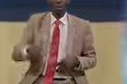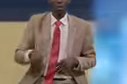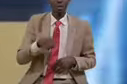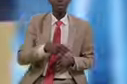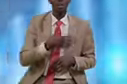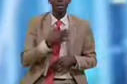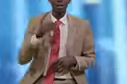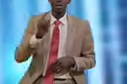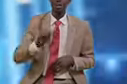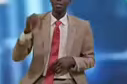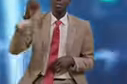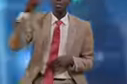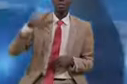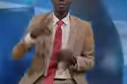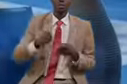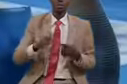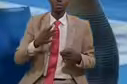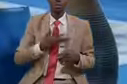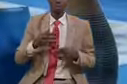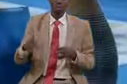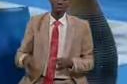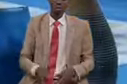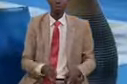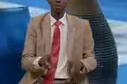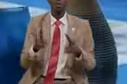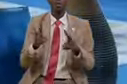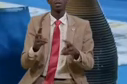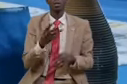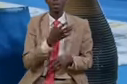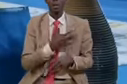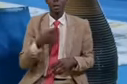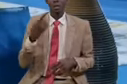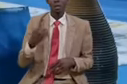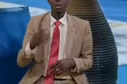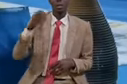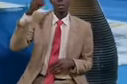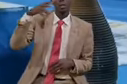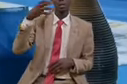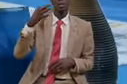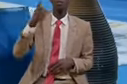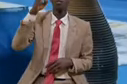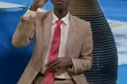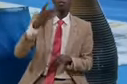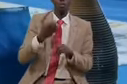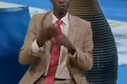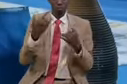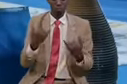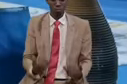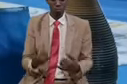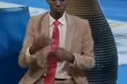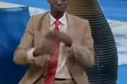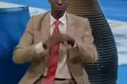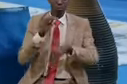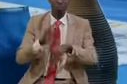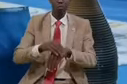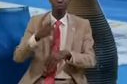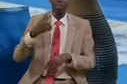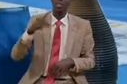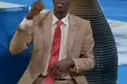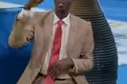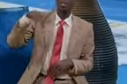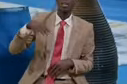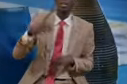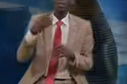light on to my path. And the light of God from today, the light of the world, Jesus, as